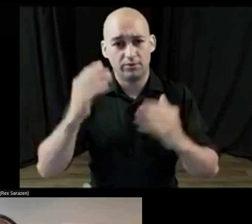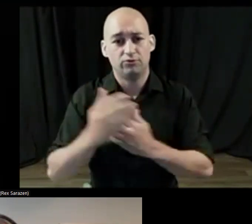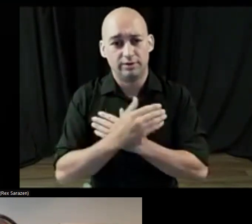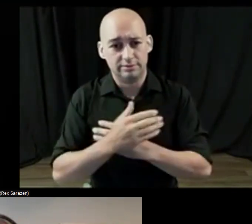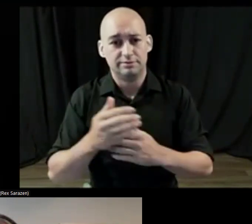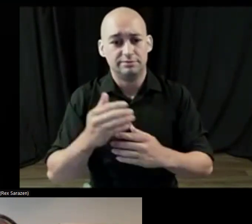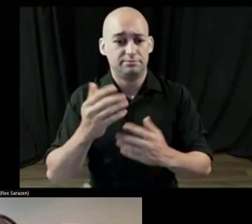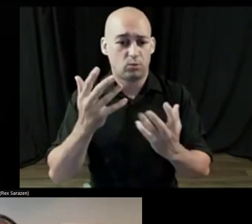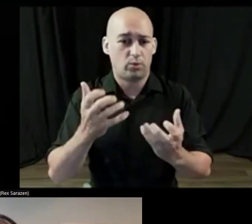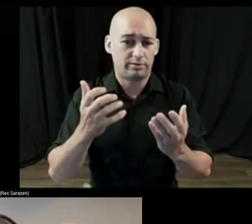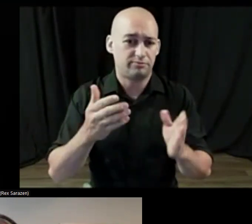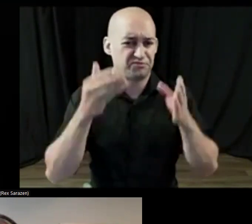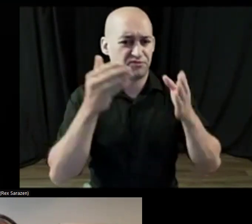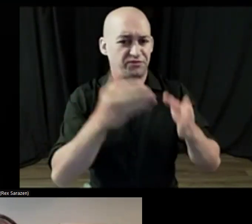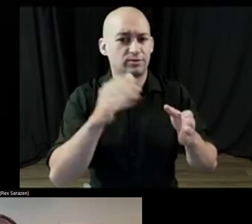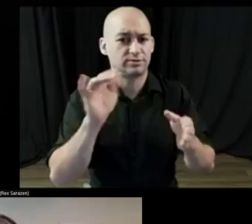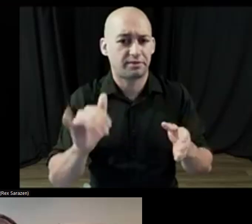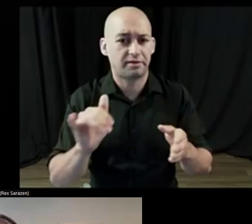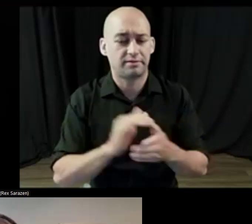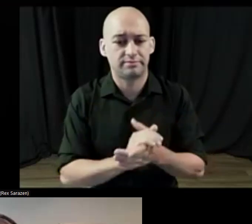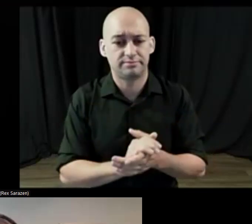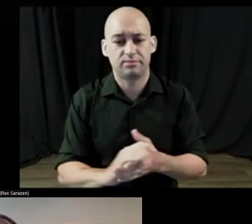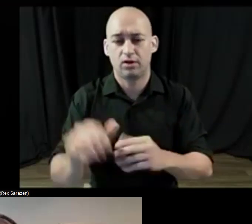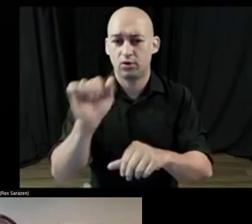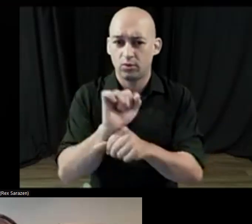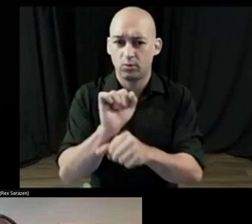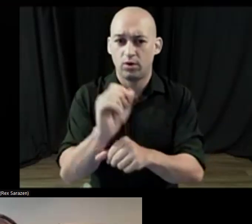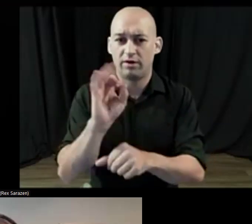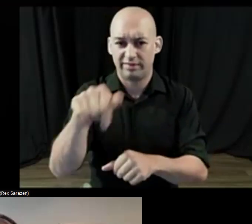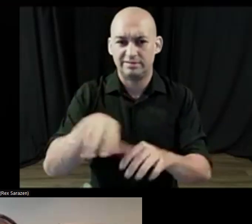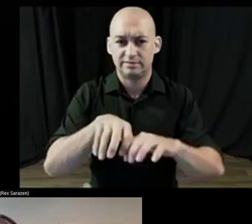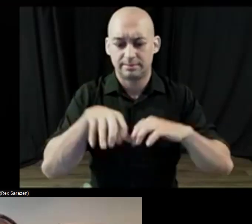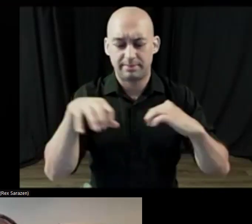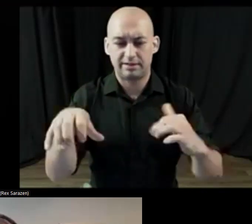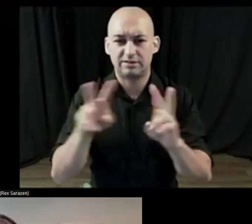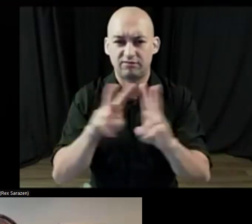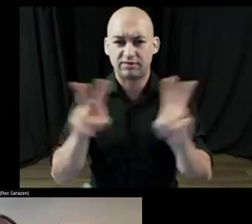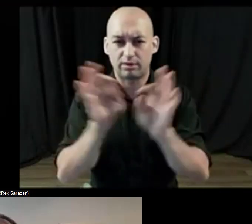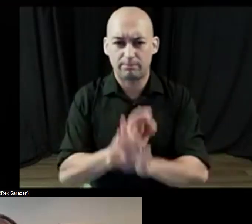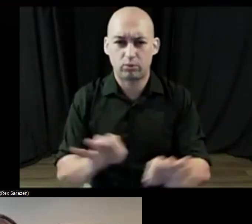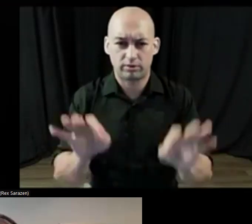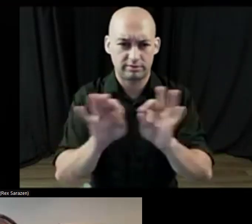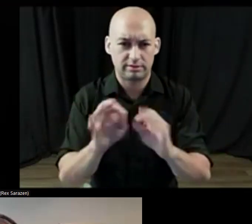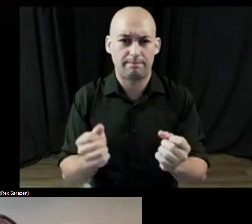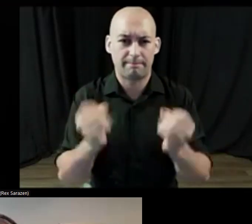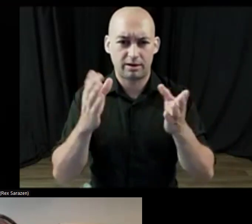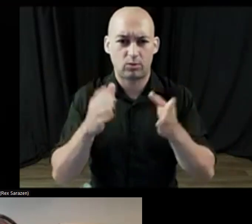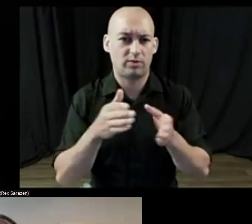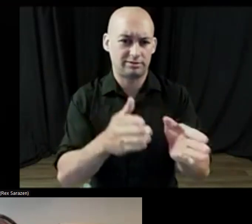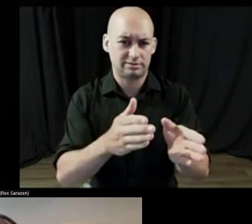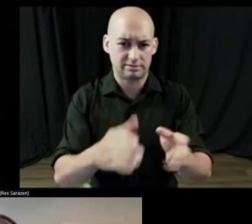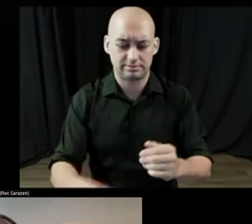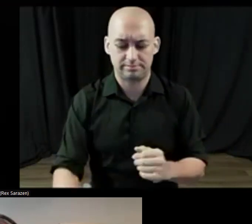lift that up. The work of this committee is very important on many different ways. Jackie just touched on